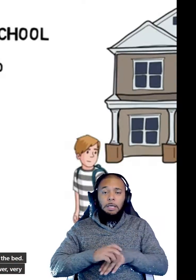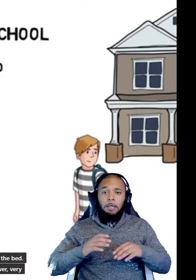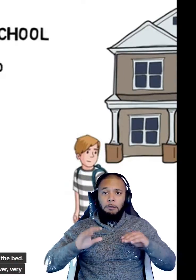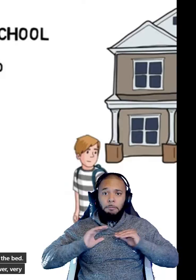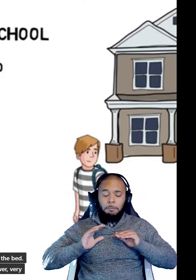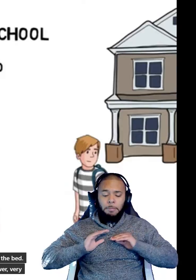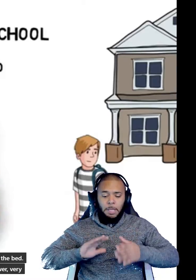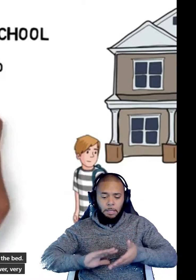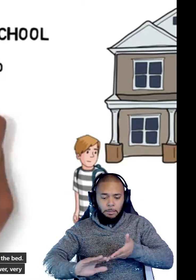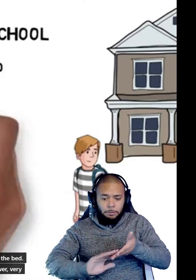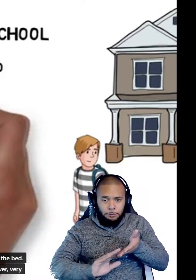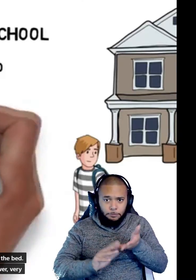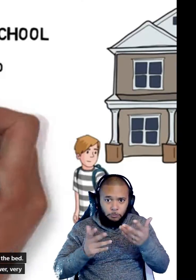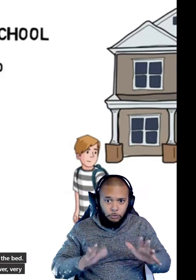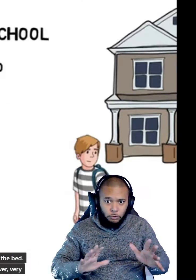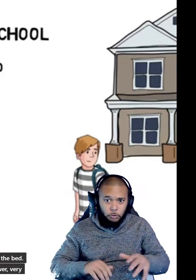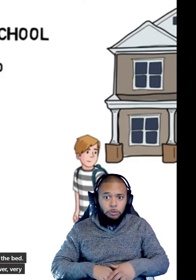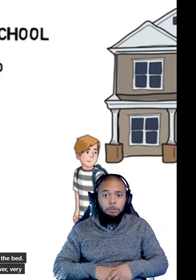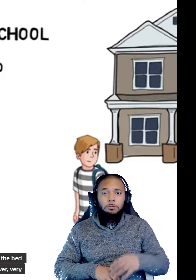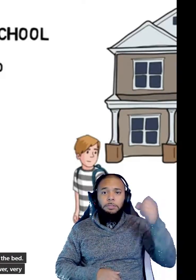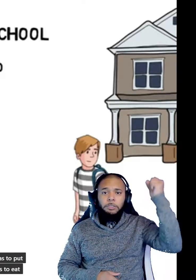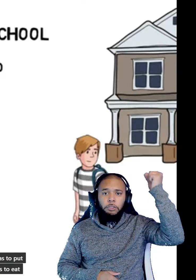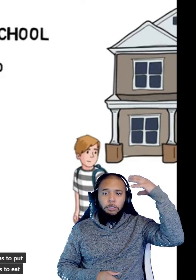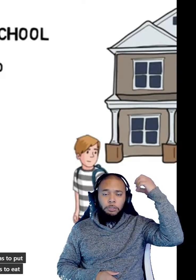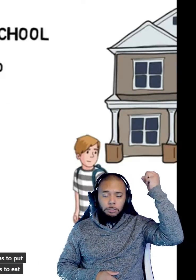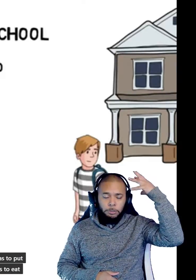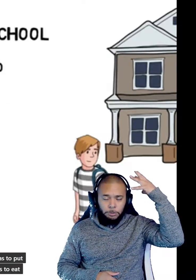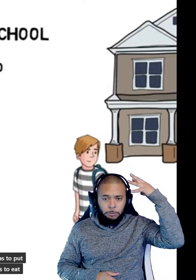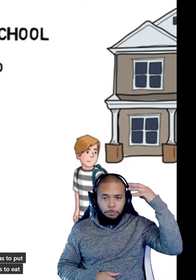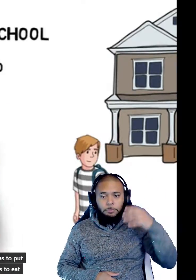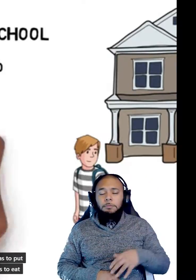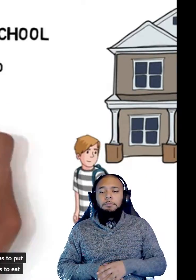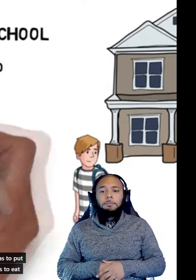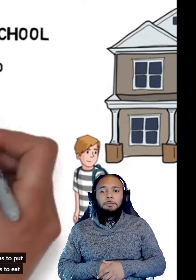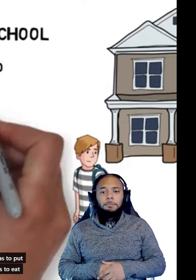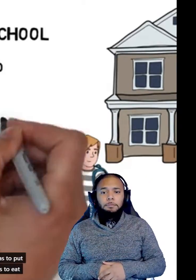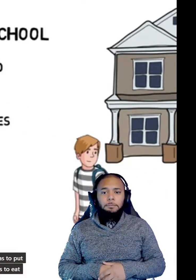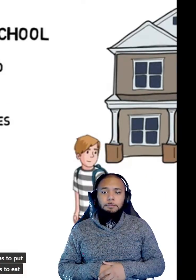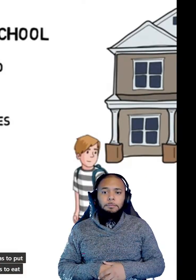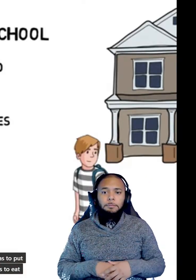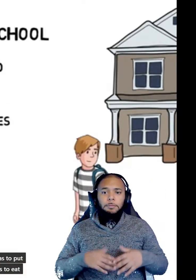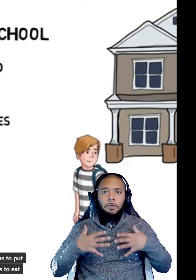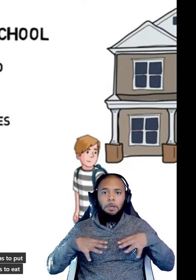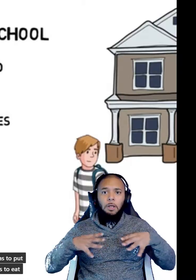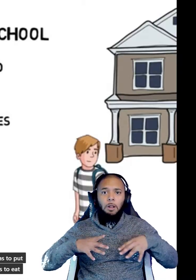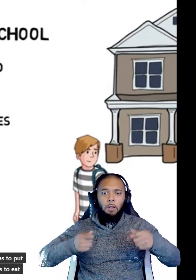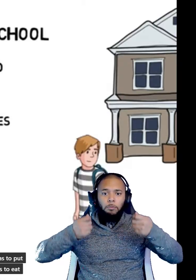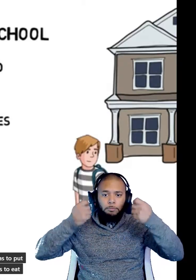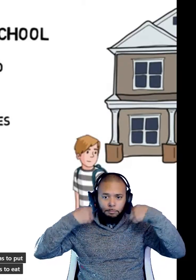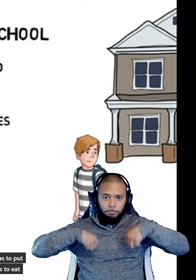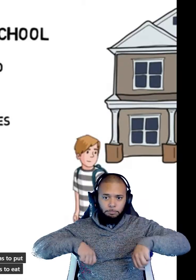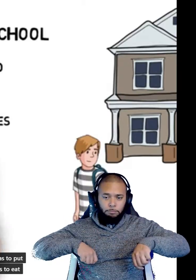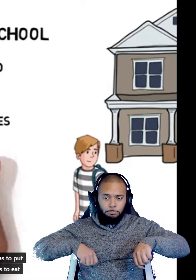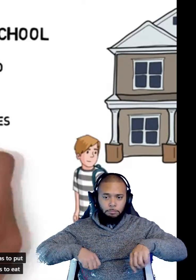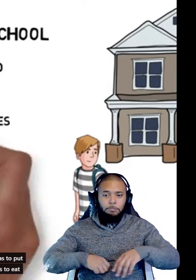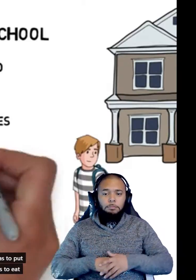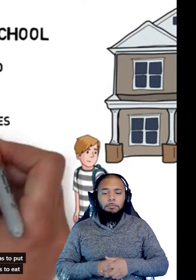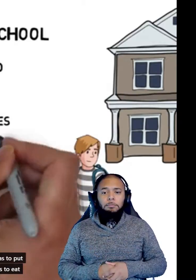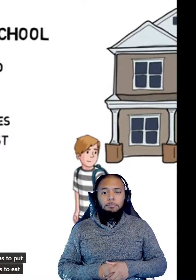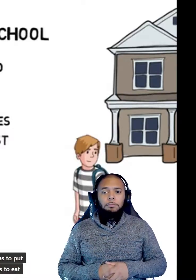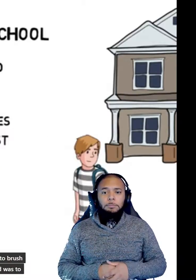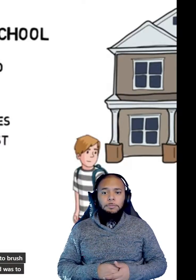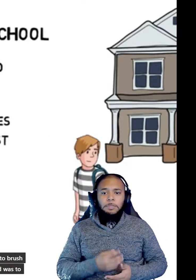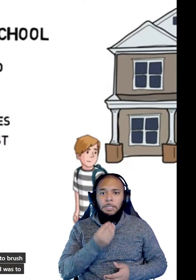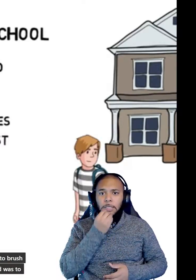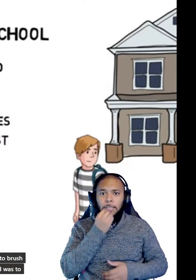the bed. Then I commanded myself to shower, very important. My fourth command was to put on clothes. My fifth